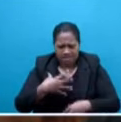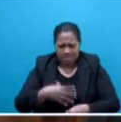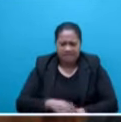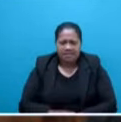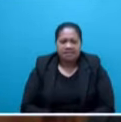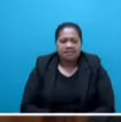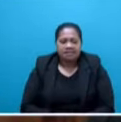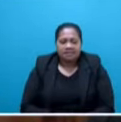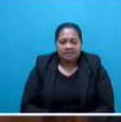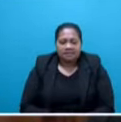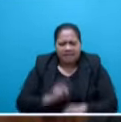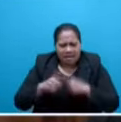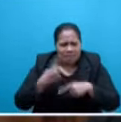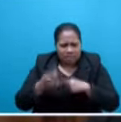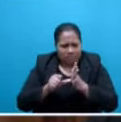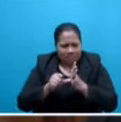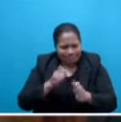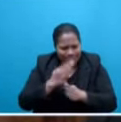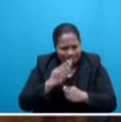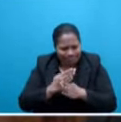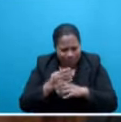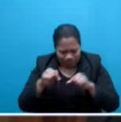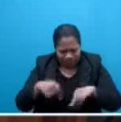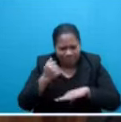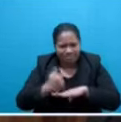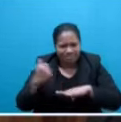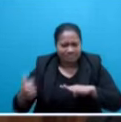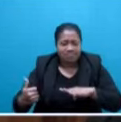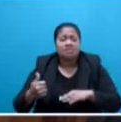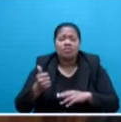I also thank the staff of Ministry of Sugar Industry,